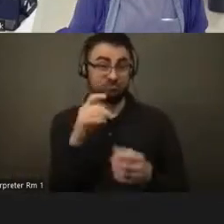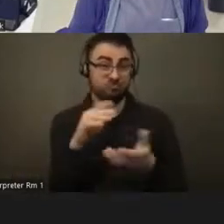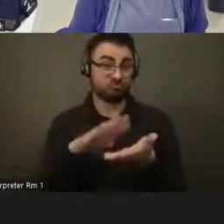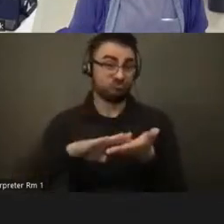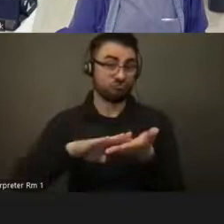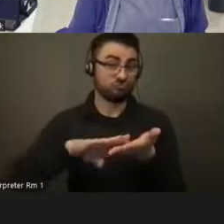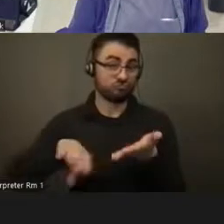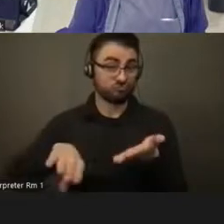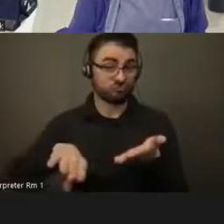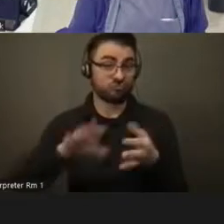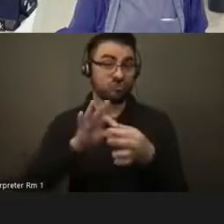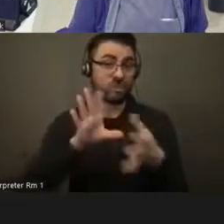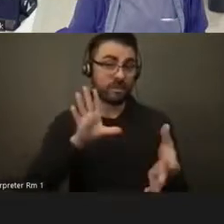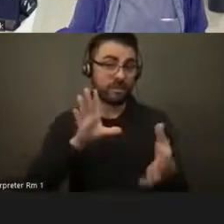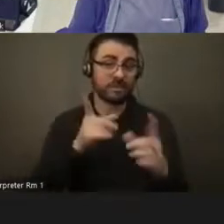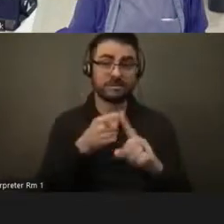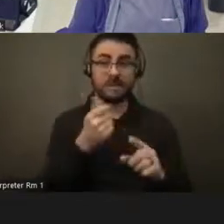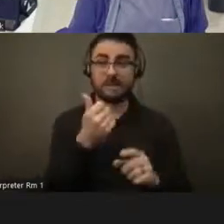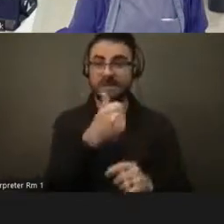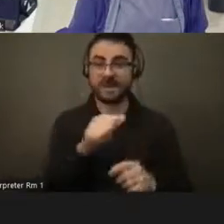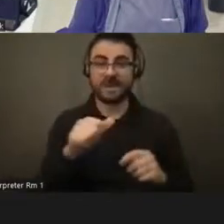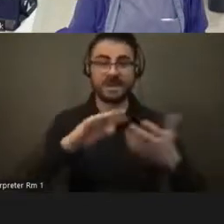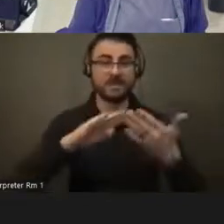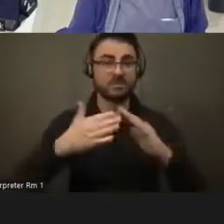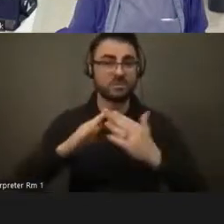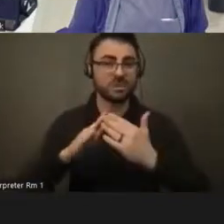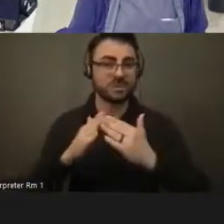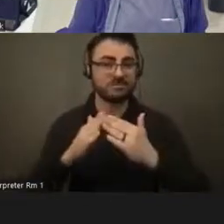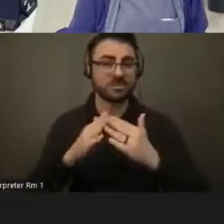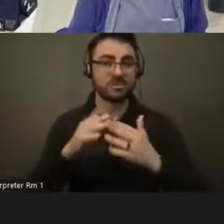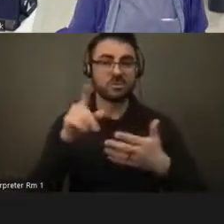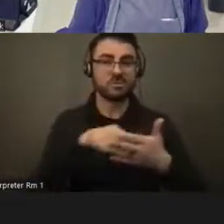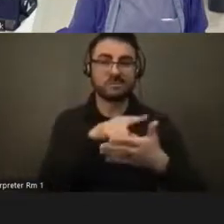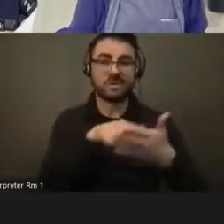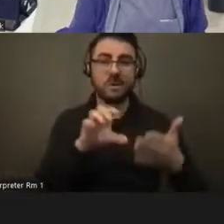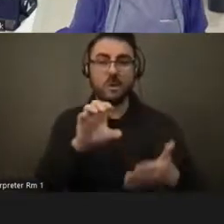any form of community corrections or incarceration,